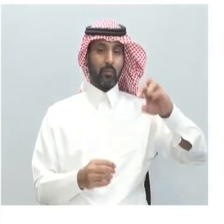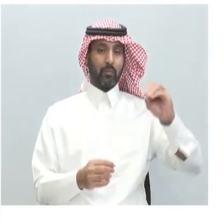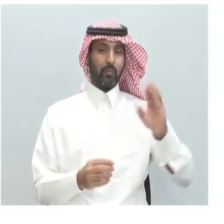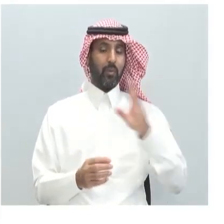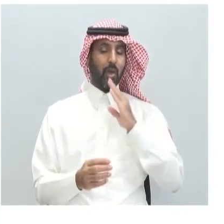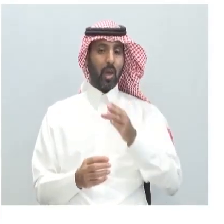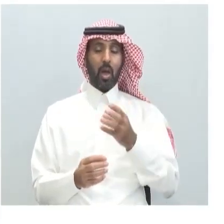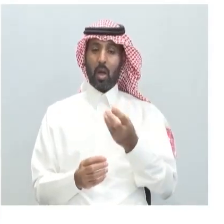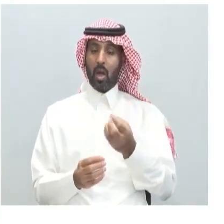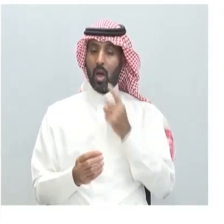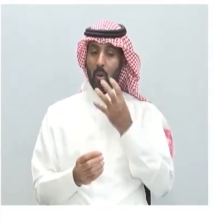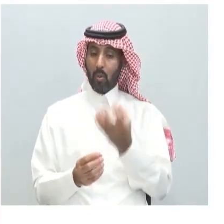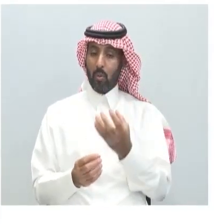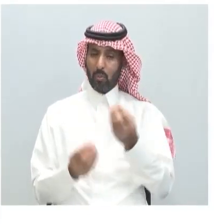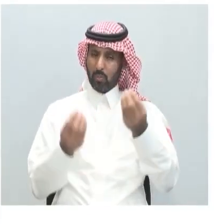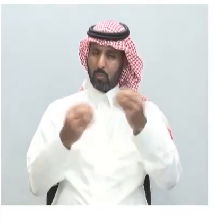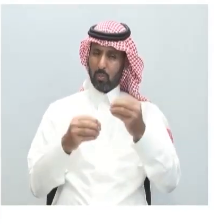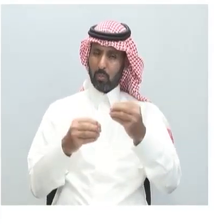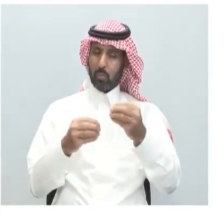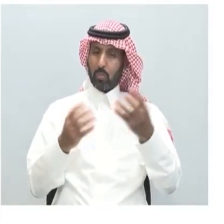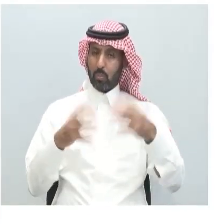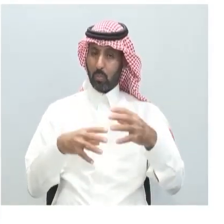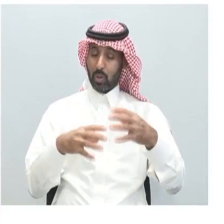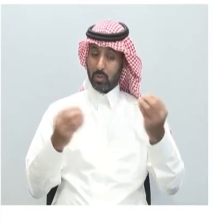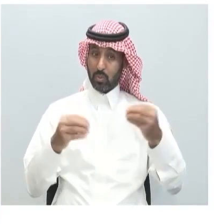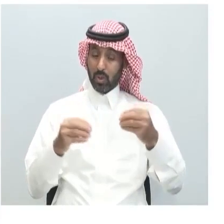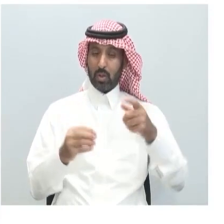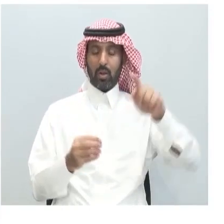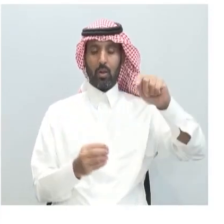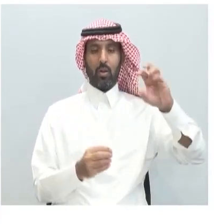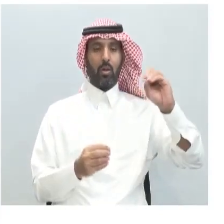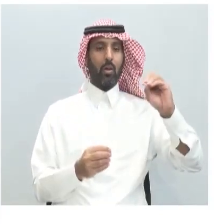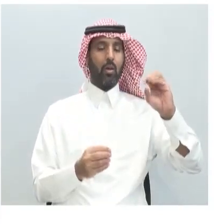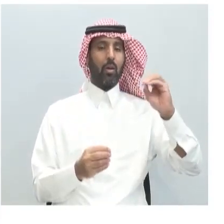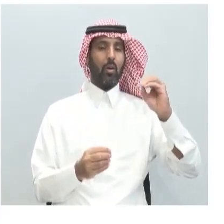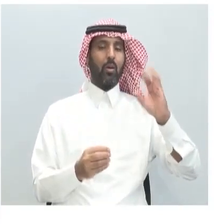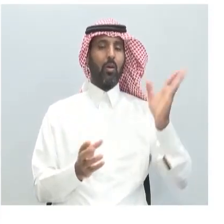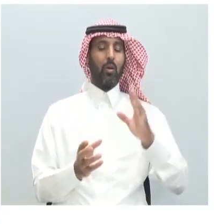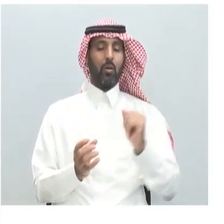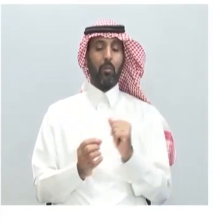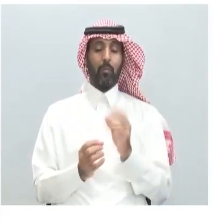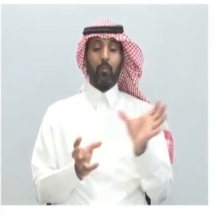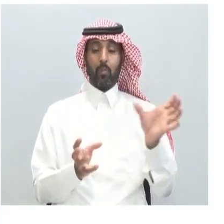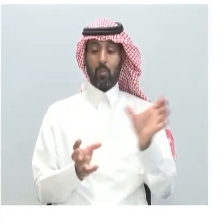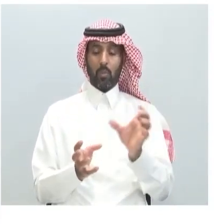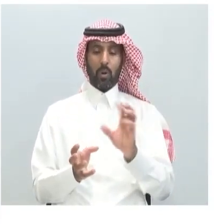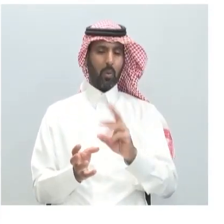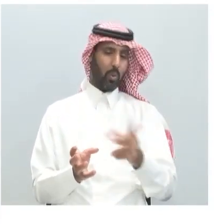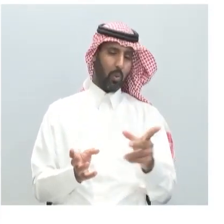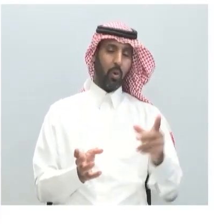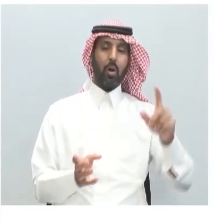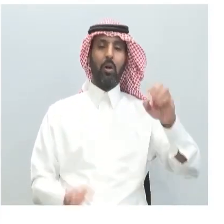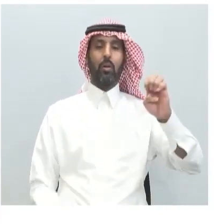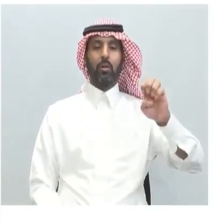enough correctly. So these are some sentences. Try to put two or enough in the